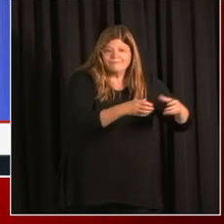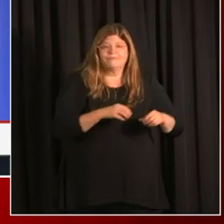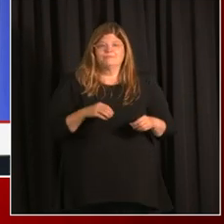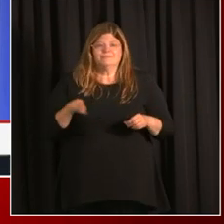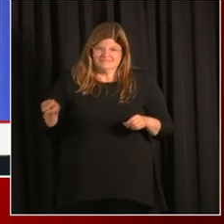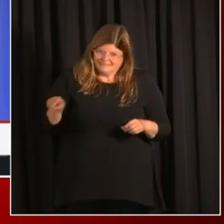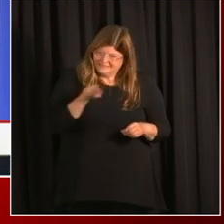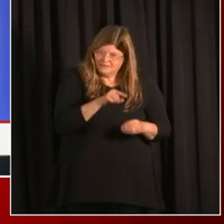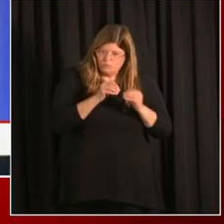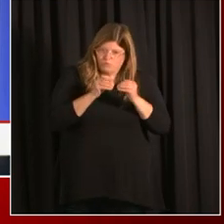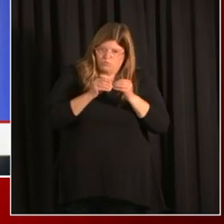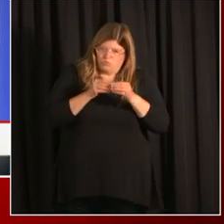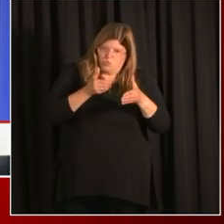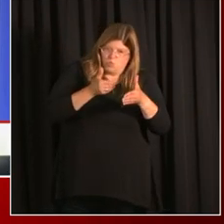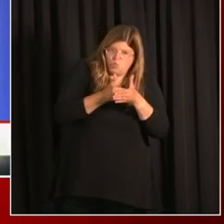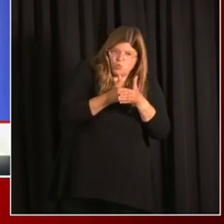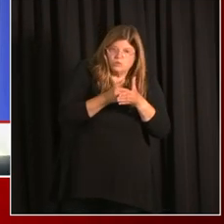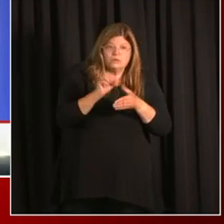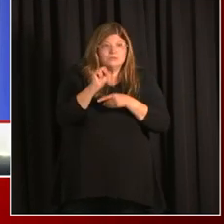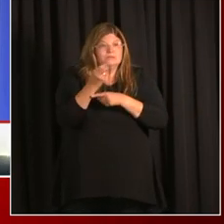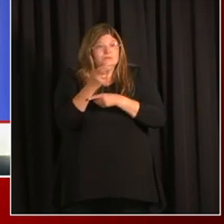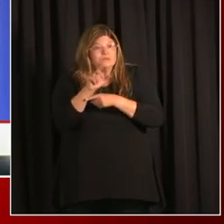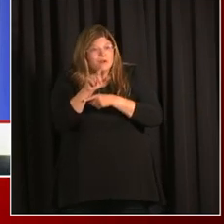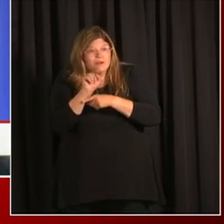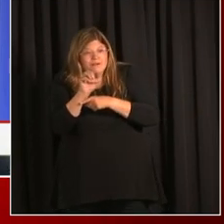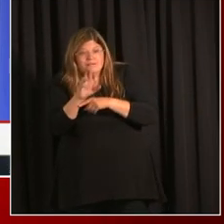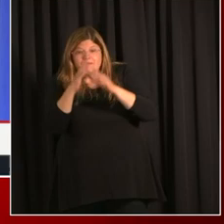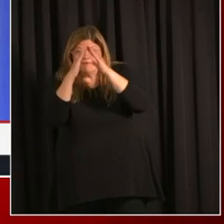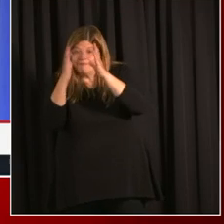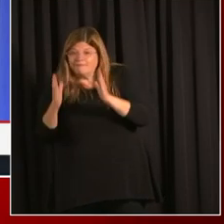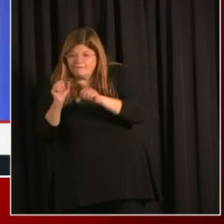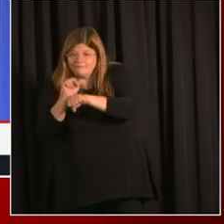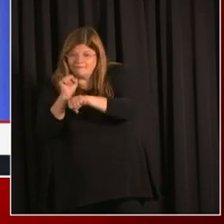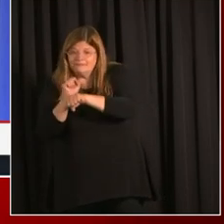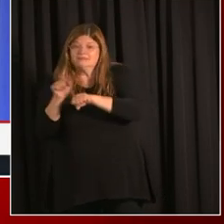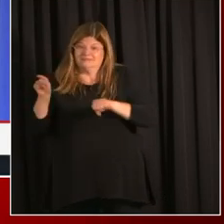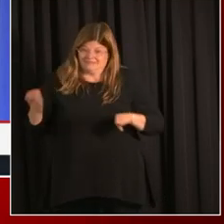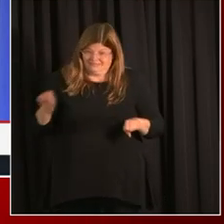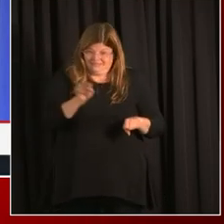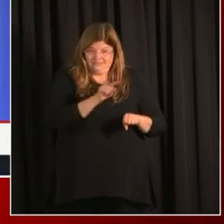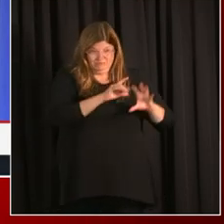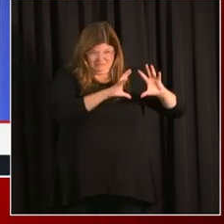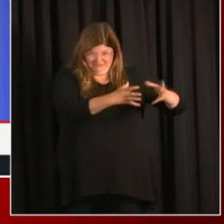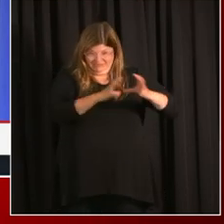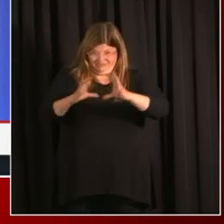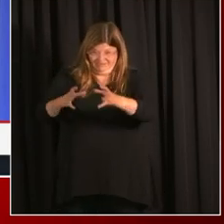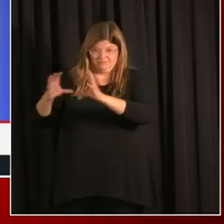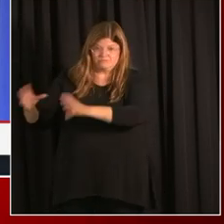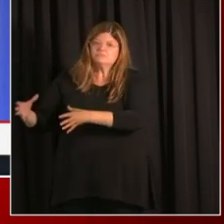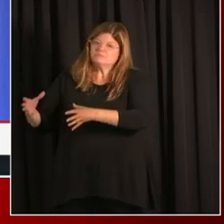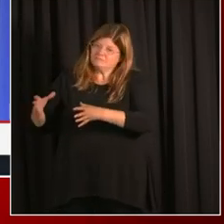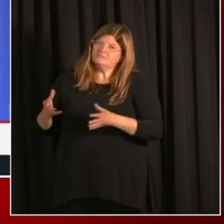shelter population. And so employees who are in that environment and asymptomatic